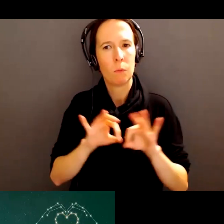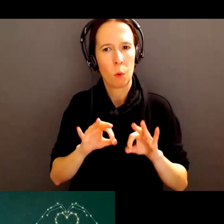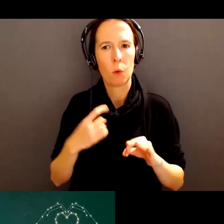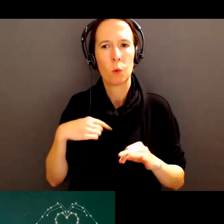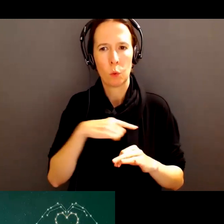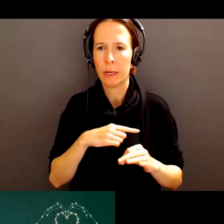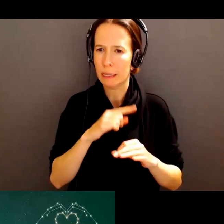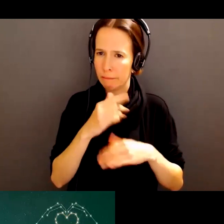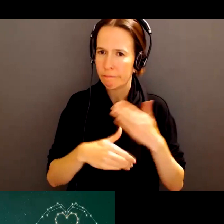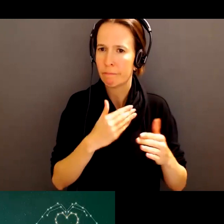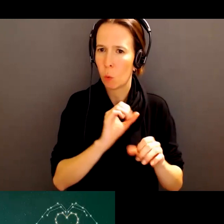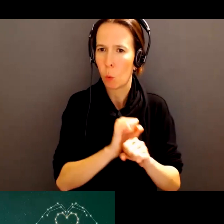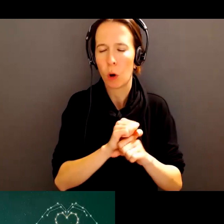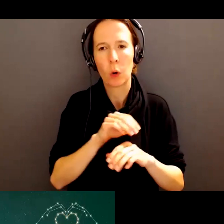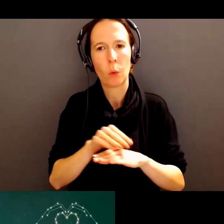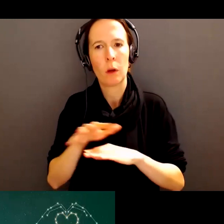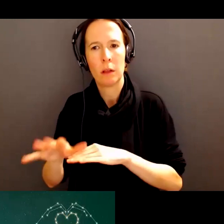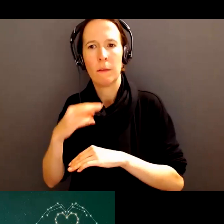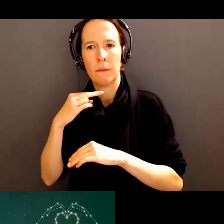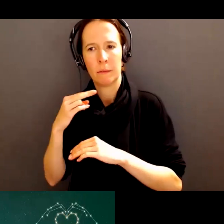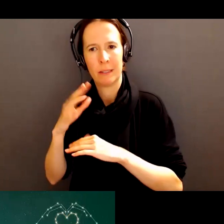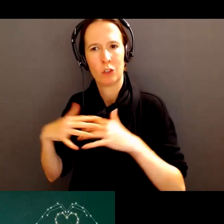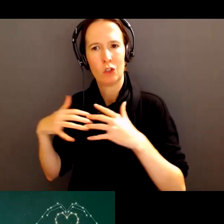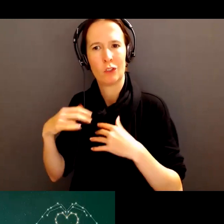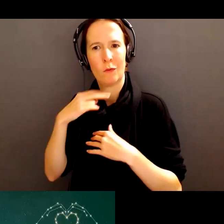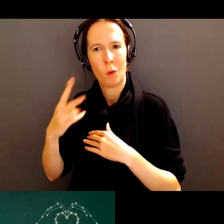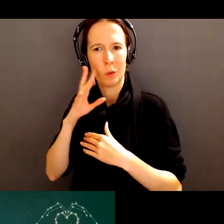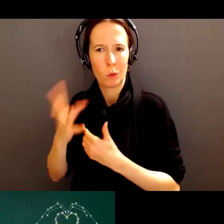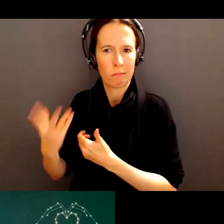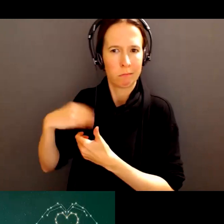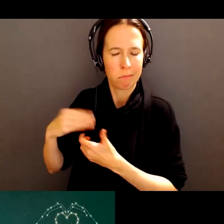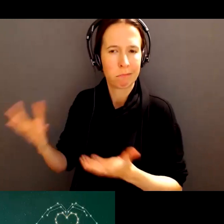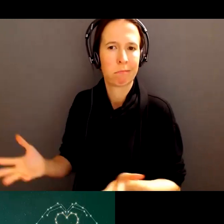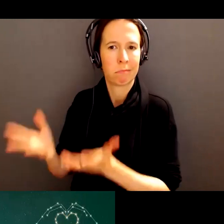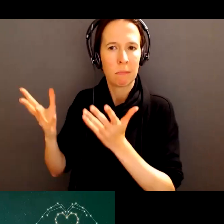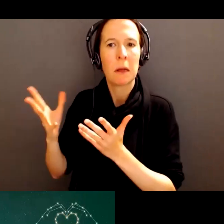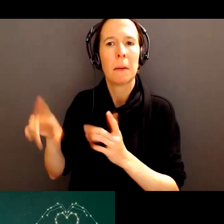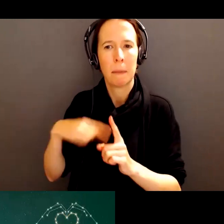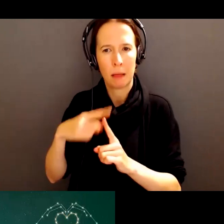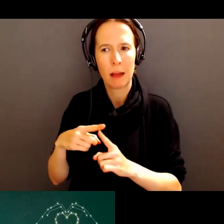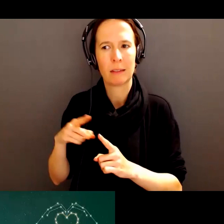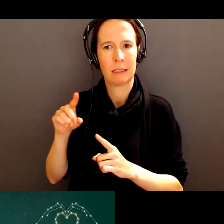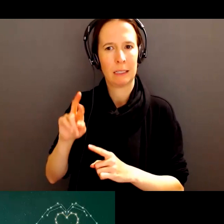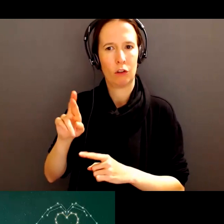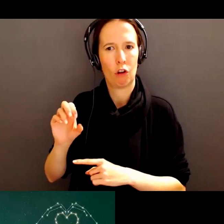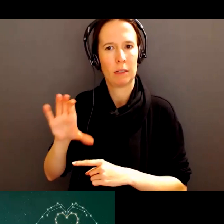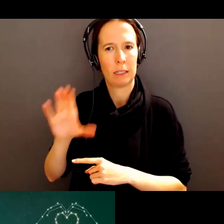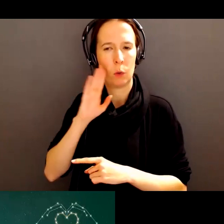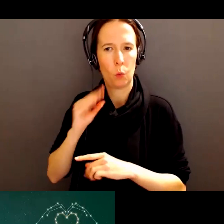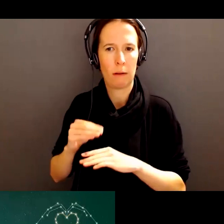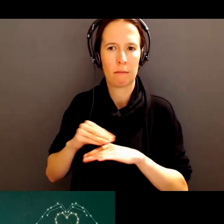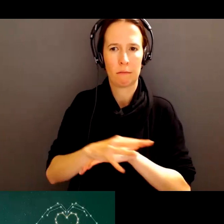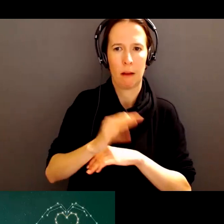principles of reconciliation guide our path. It is with great pleasure that I get to introduce our next presenter,